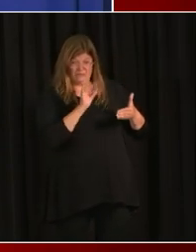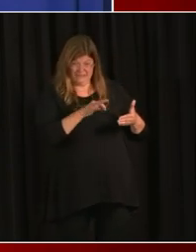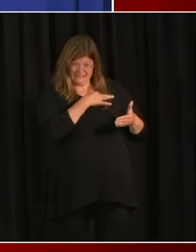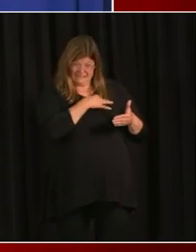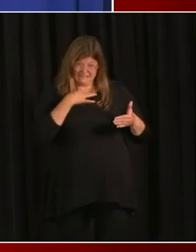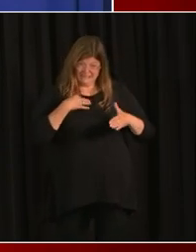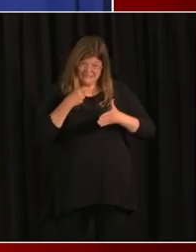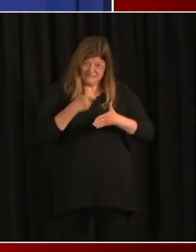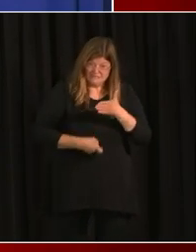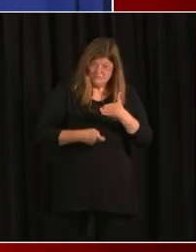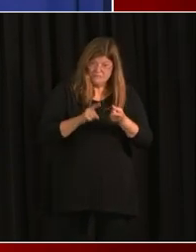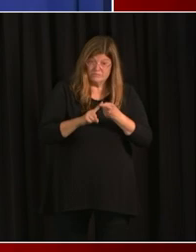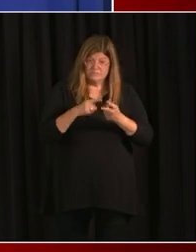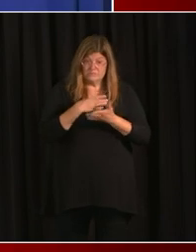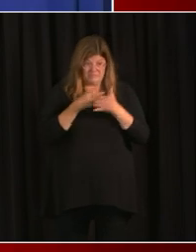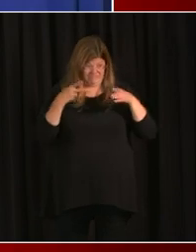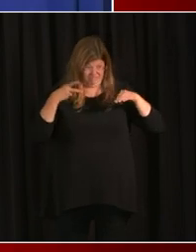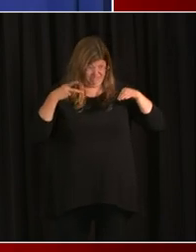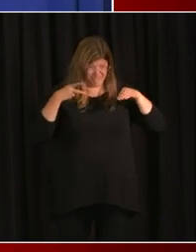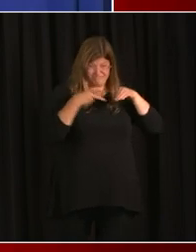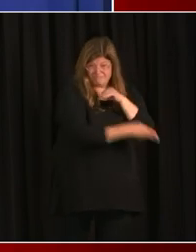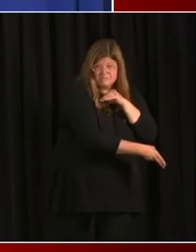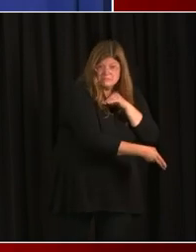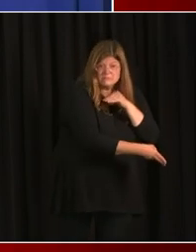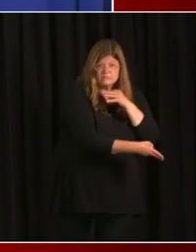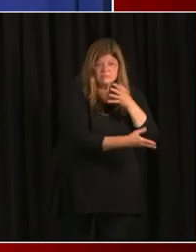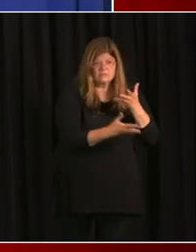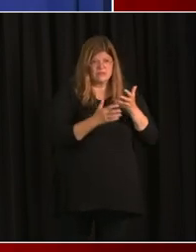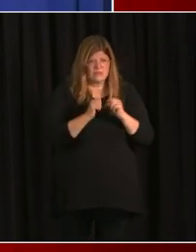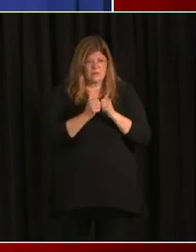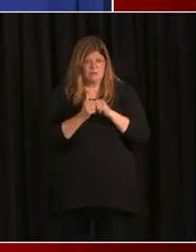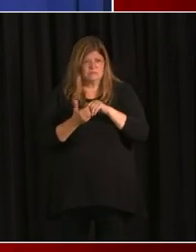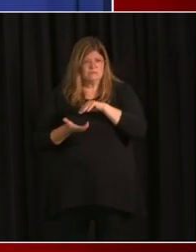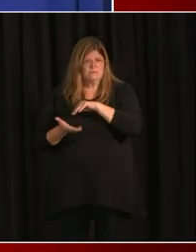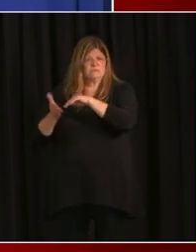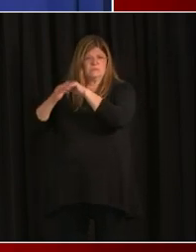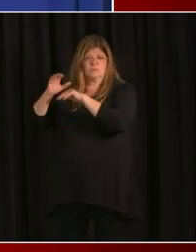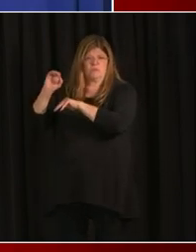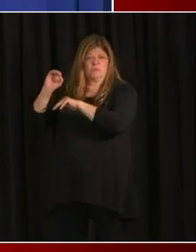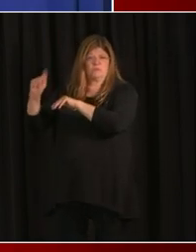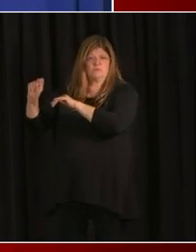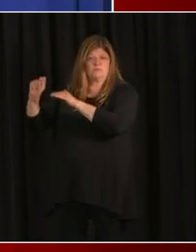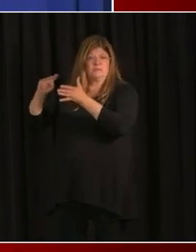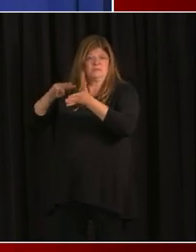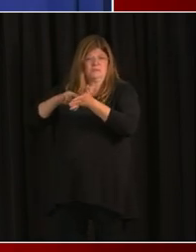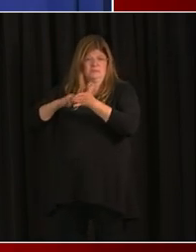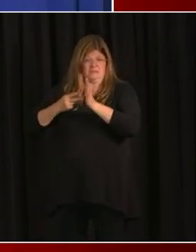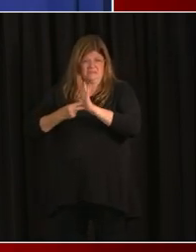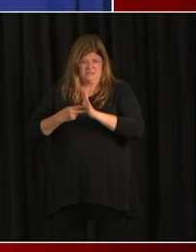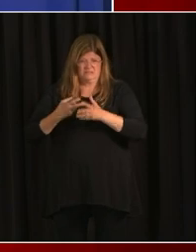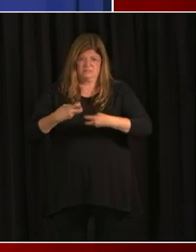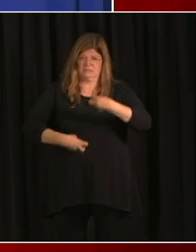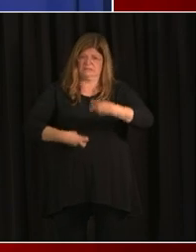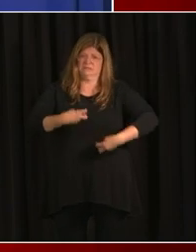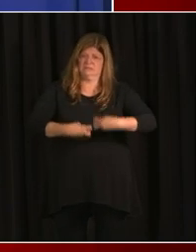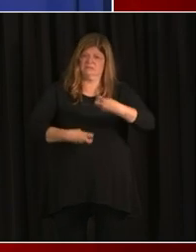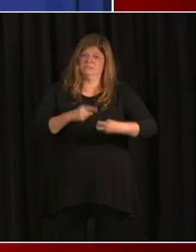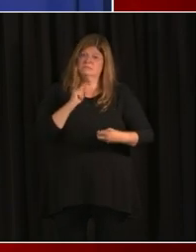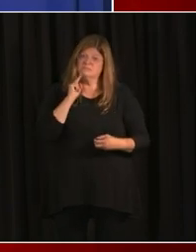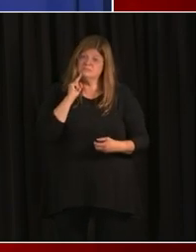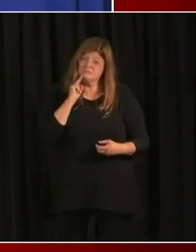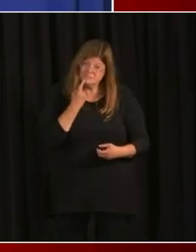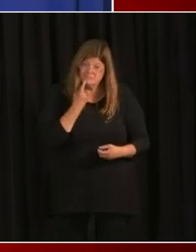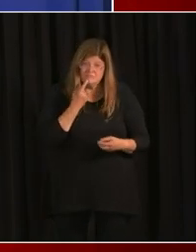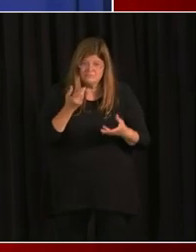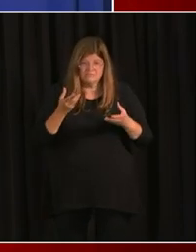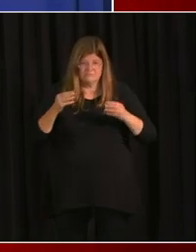from the budget without any increase in overtime, that you're going to create a problem, a spending